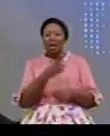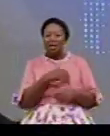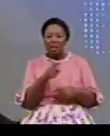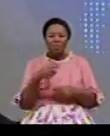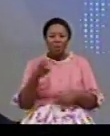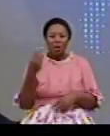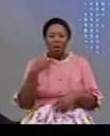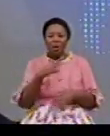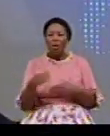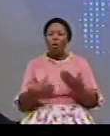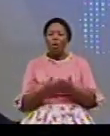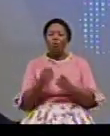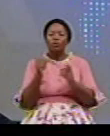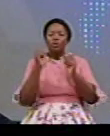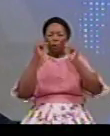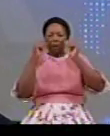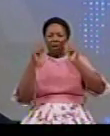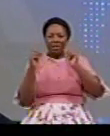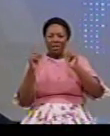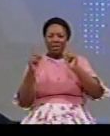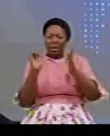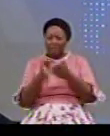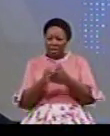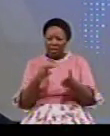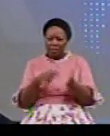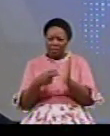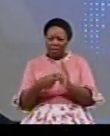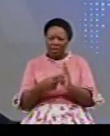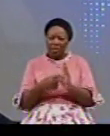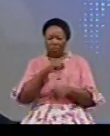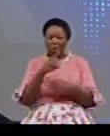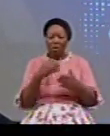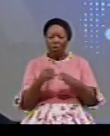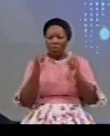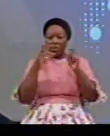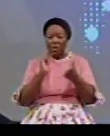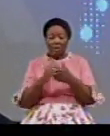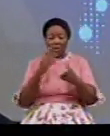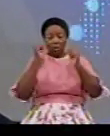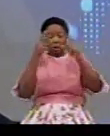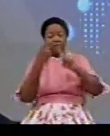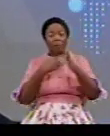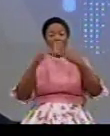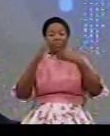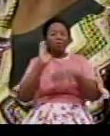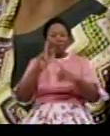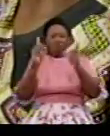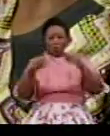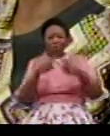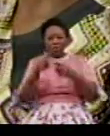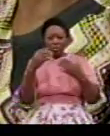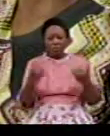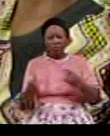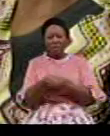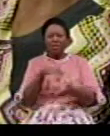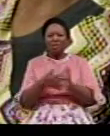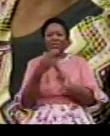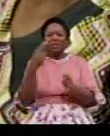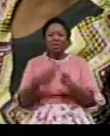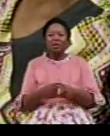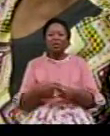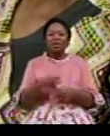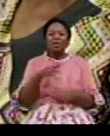rain in the time of the latter rain. In the time of the latter rain. In the time of salvation. In